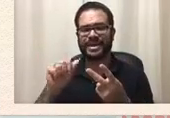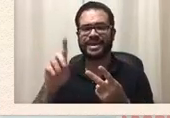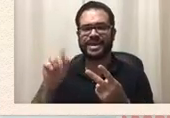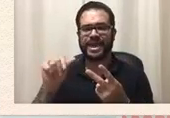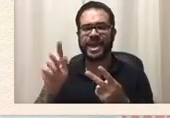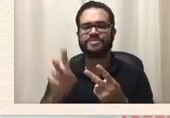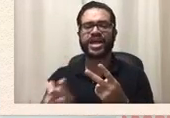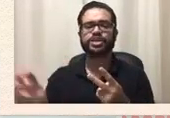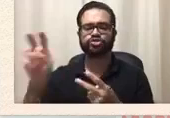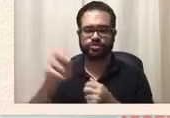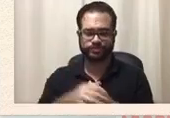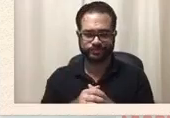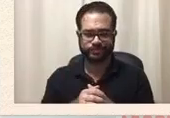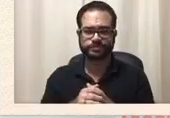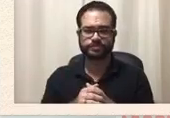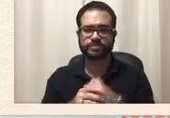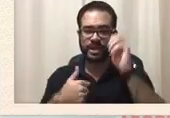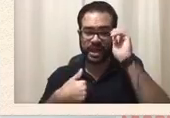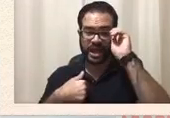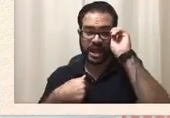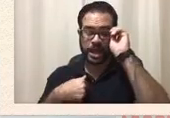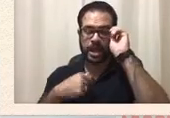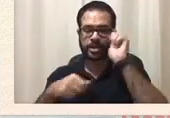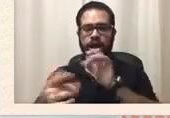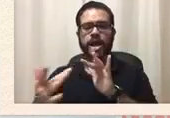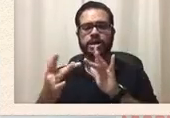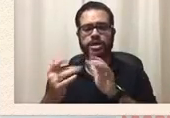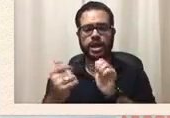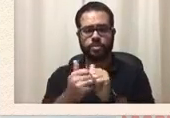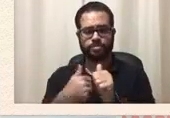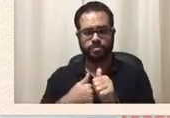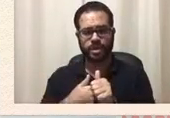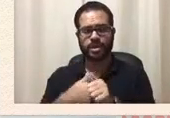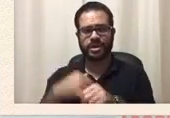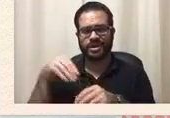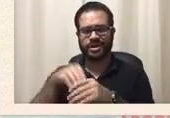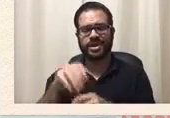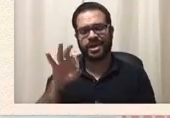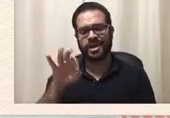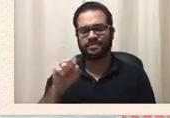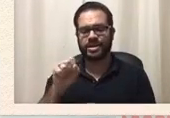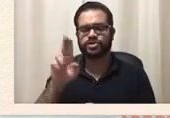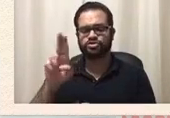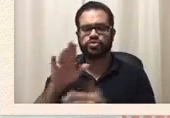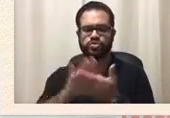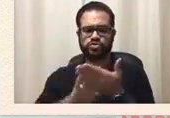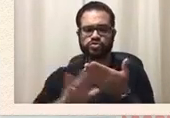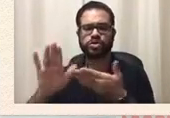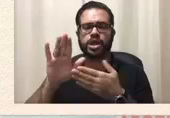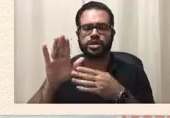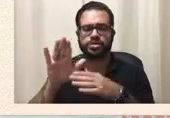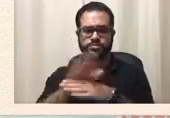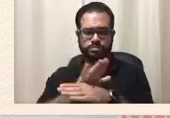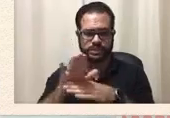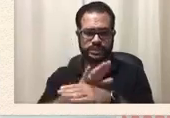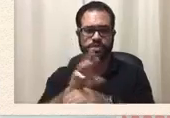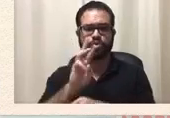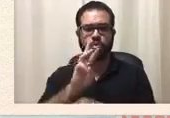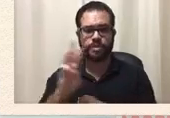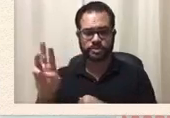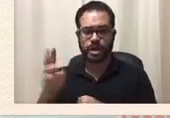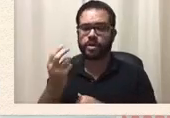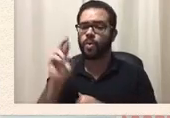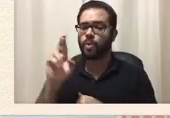be reached at the FSU College of Business website or my personal